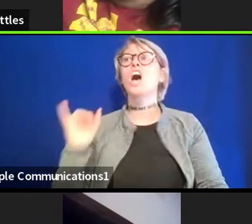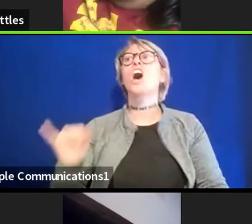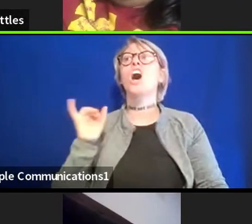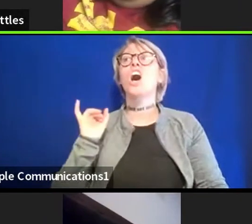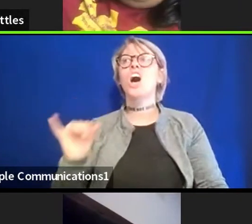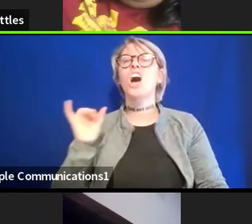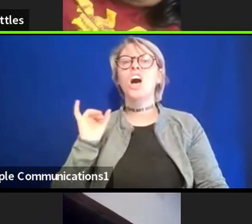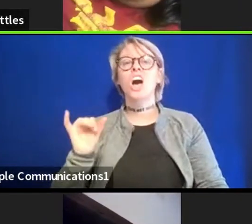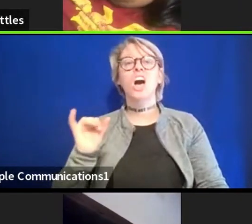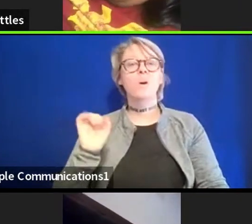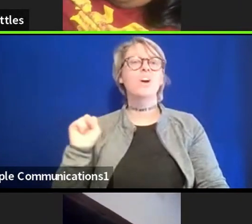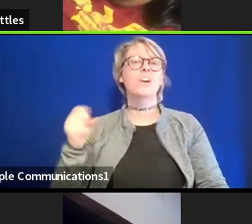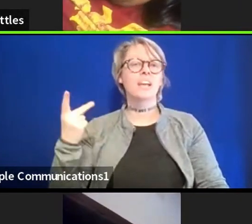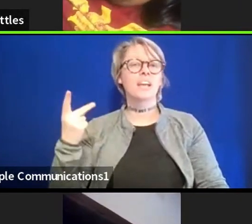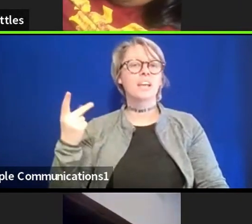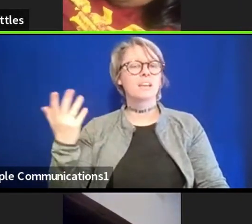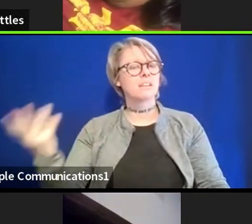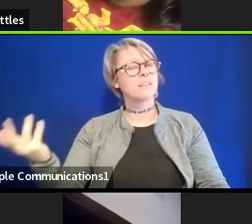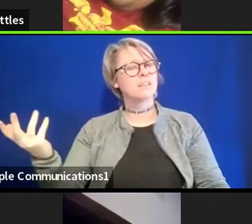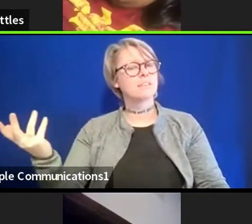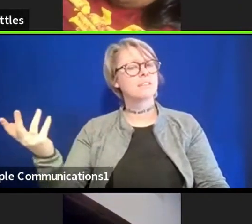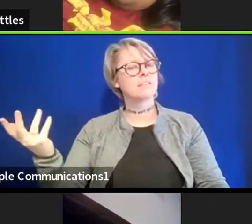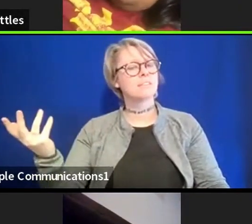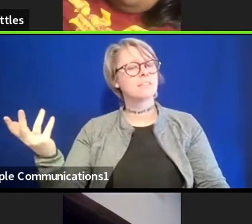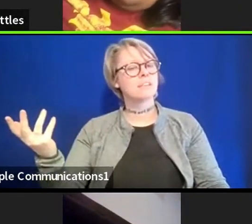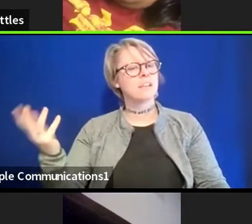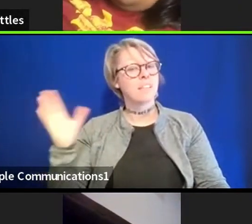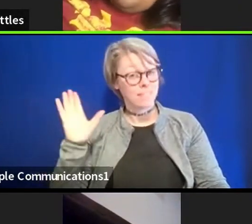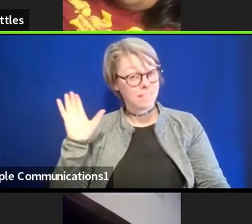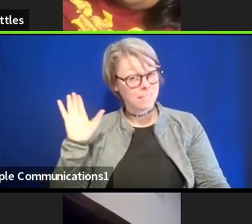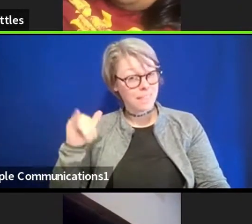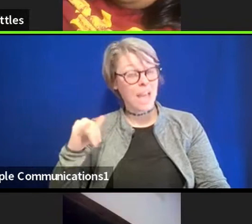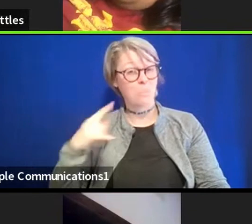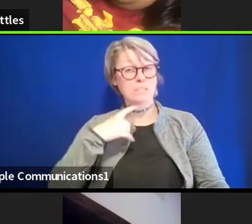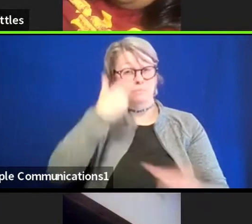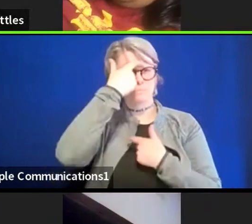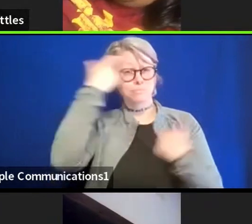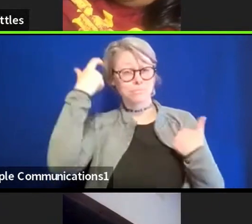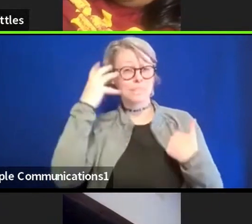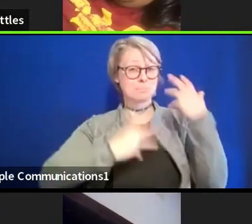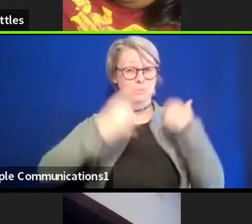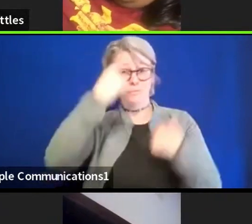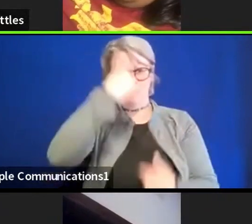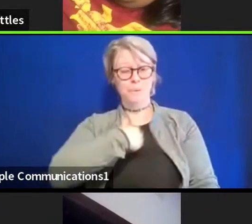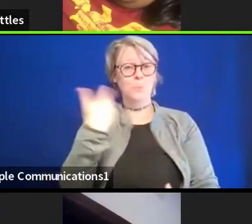okay. It was, that was alone was a traumatic experience for me,